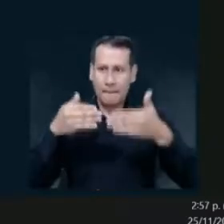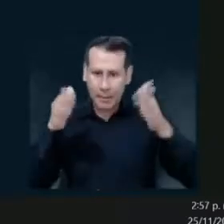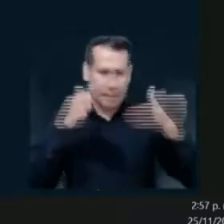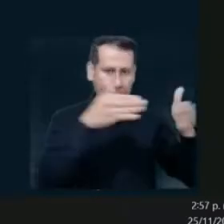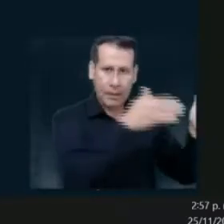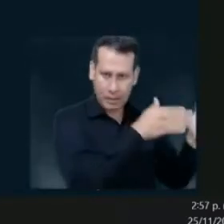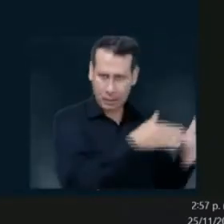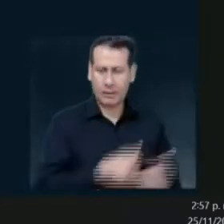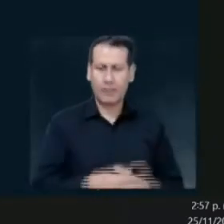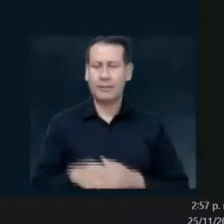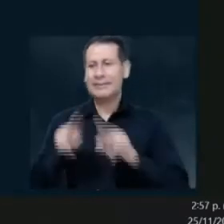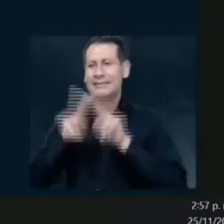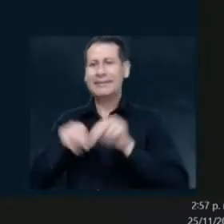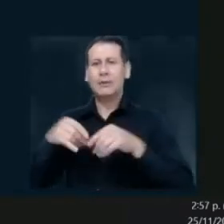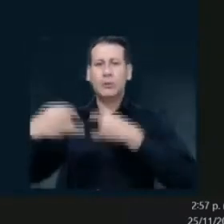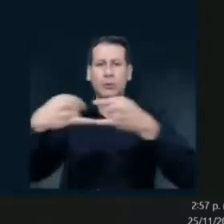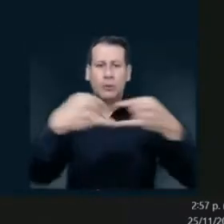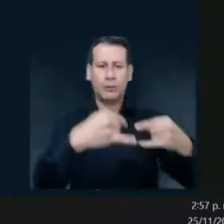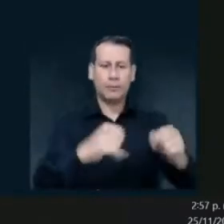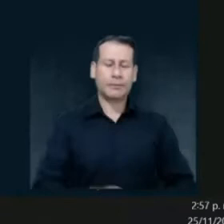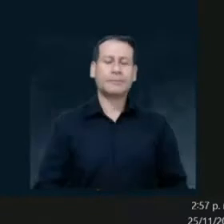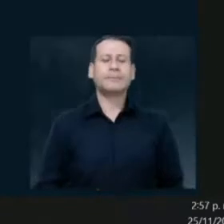And here is where